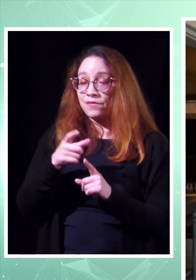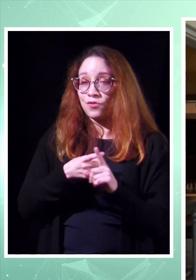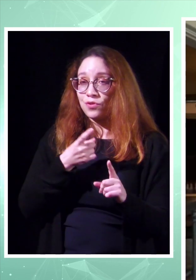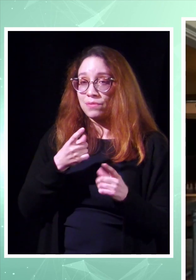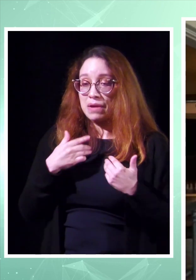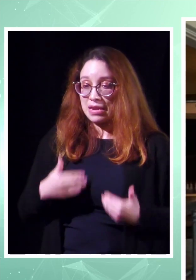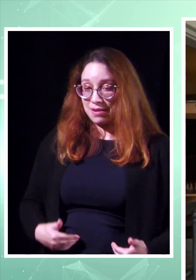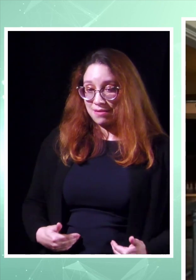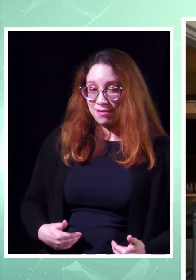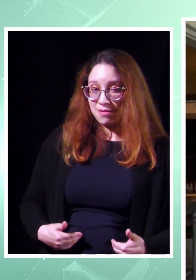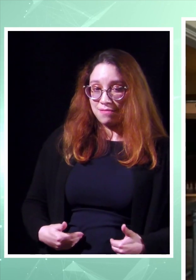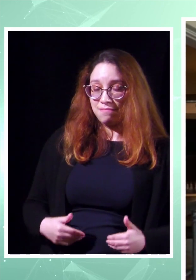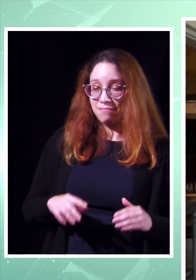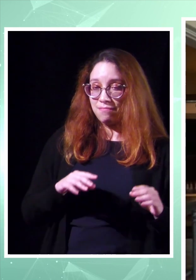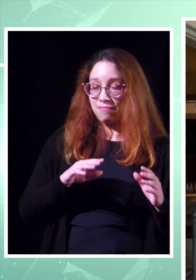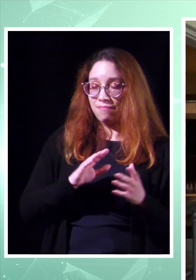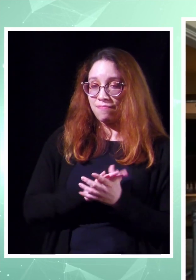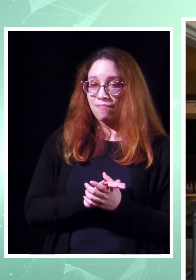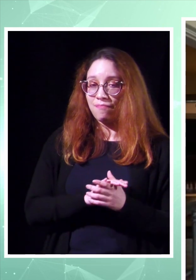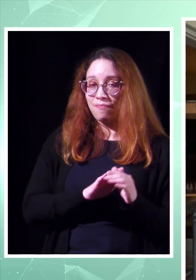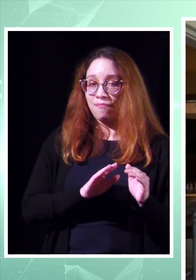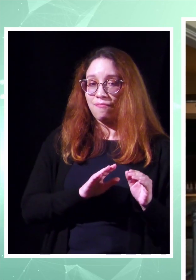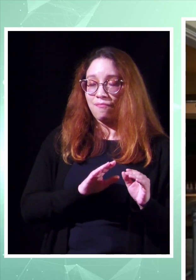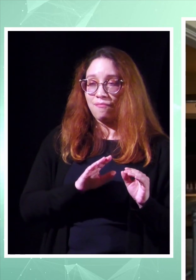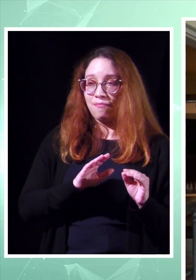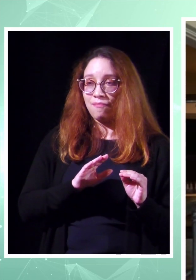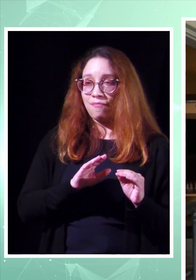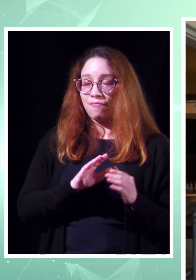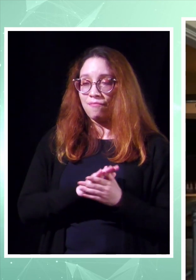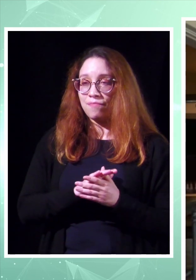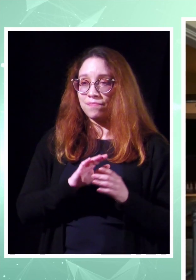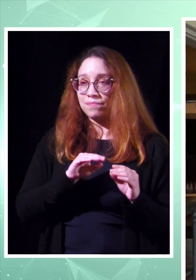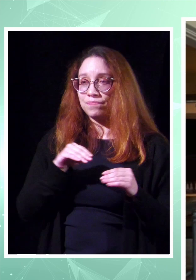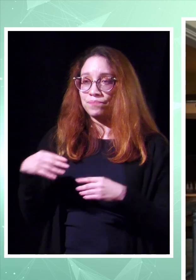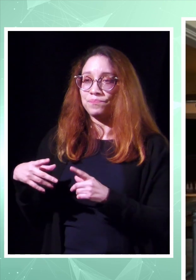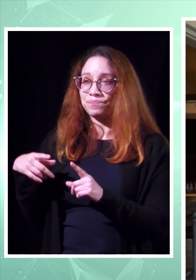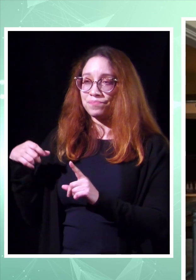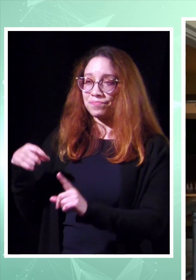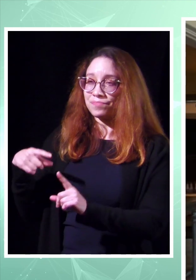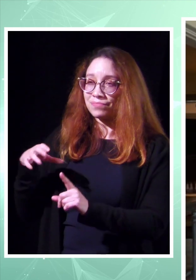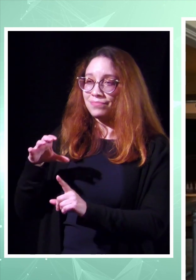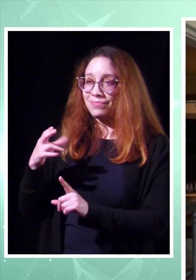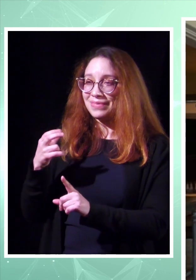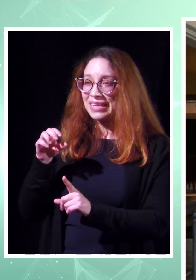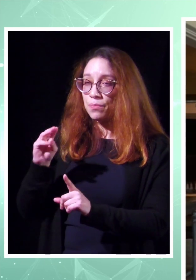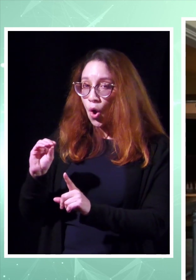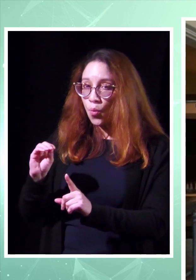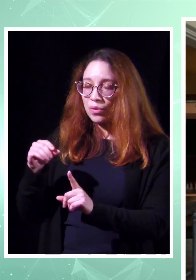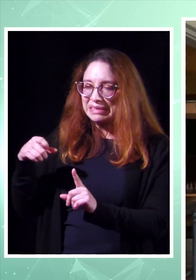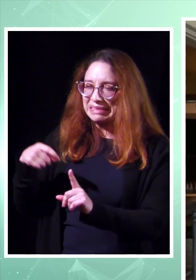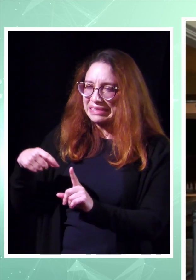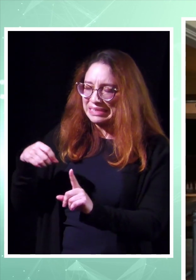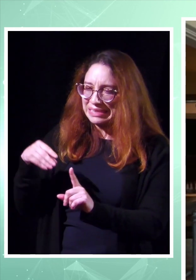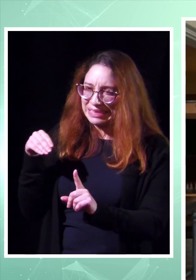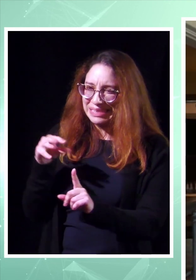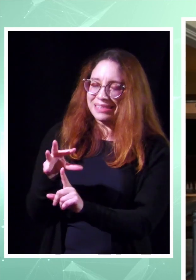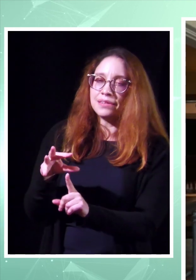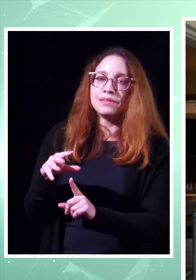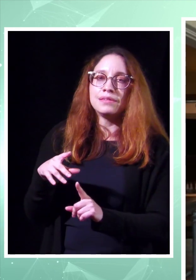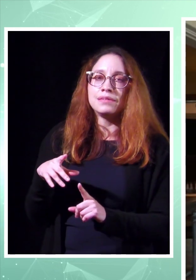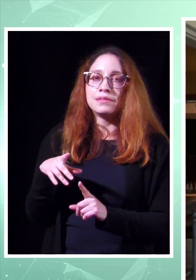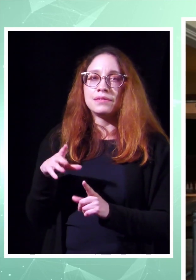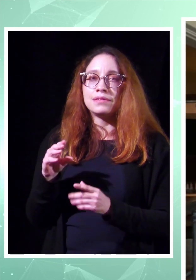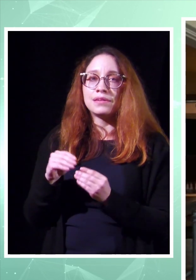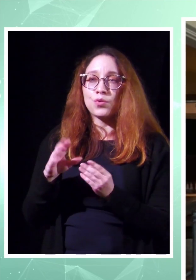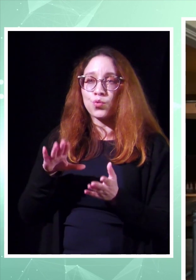someone's body and then we murder the human. We give them lethal doses of chemotherapy, which if we didn't further intervene,